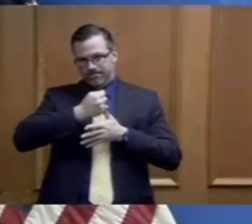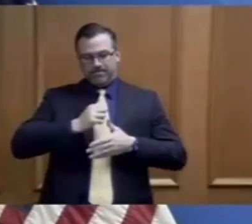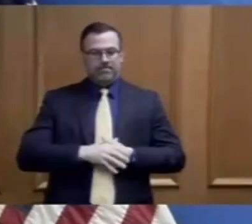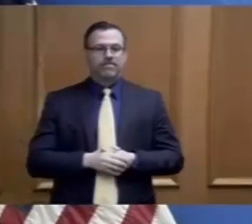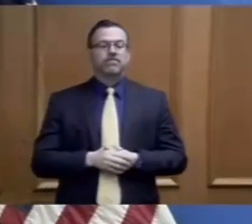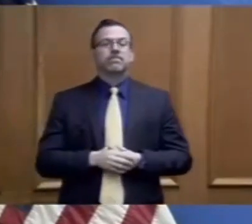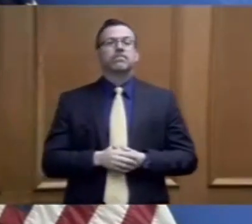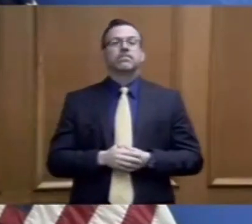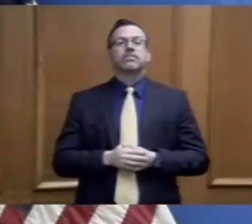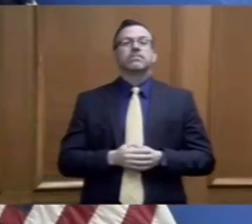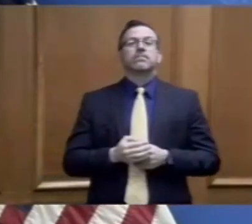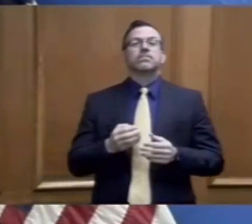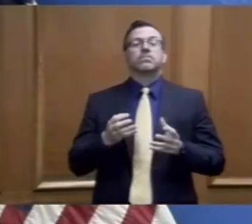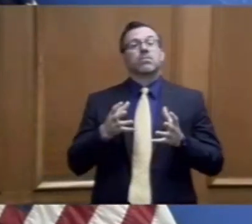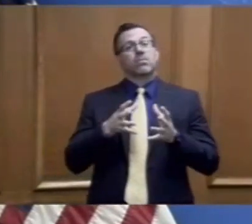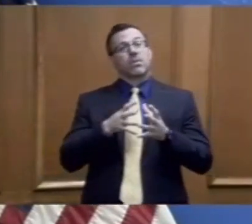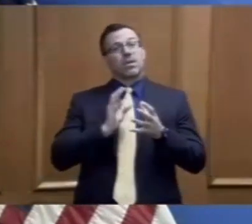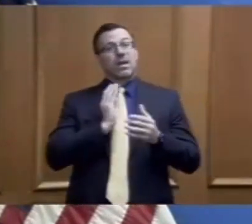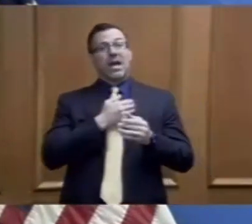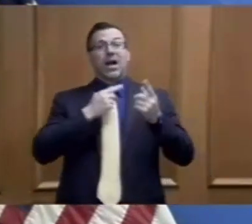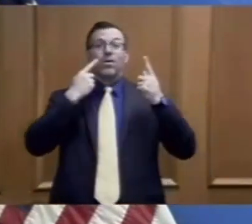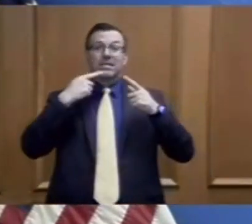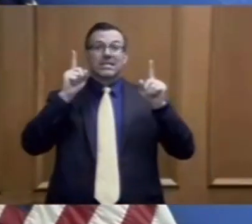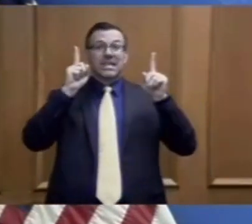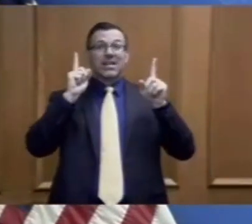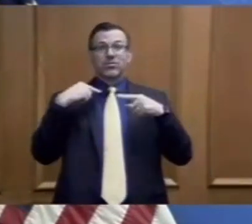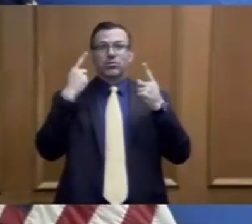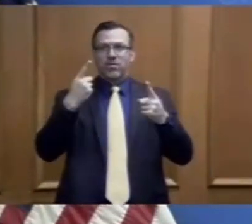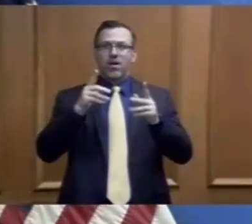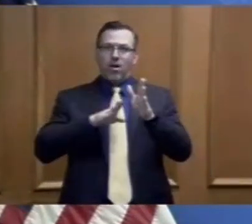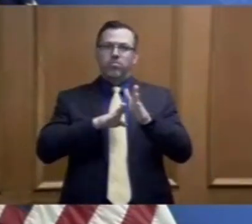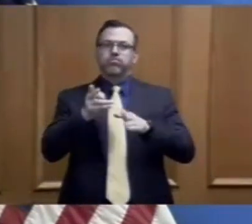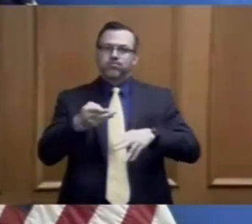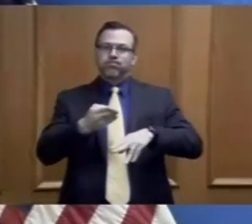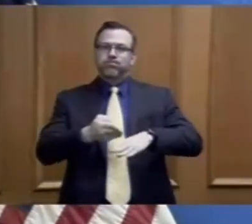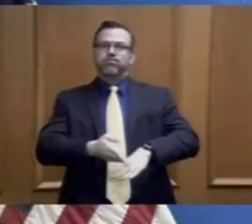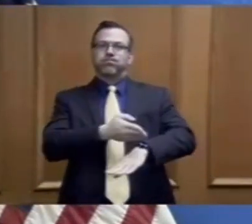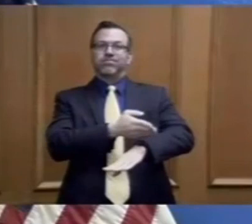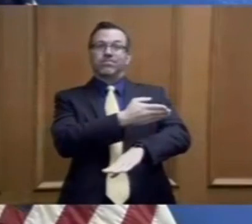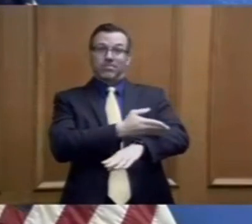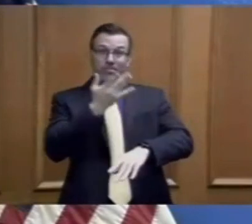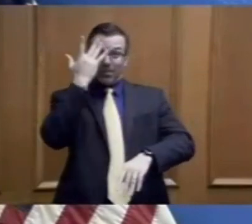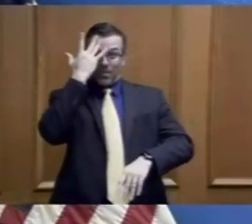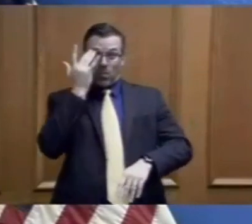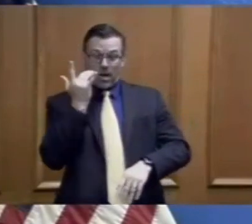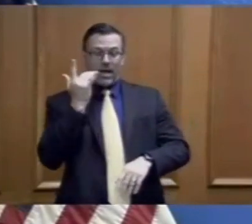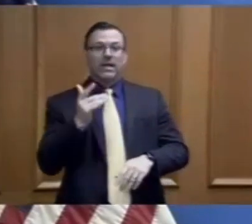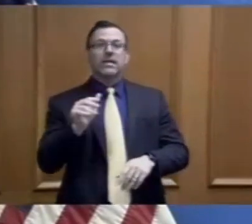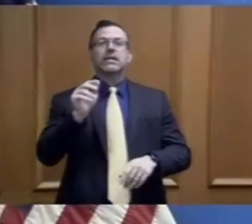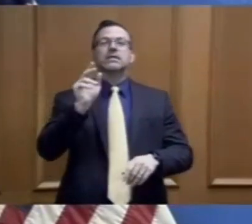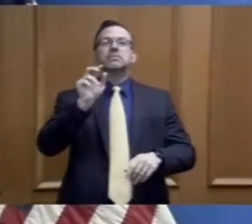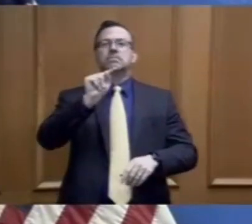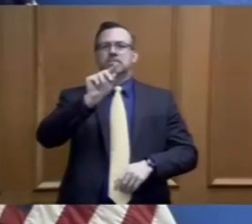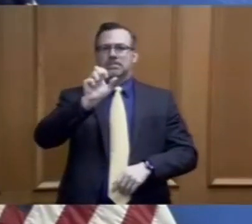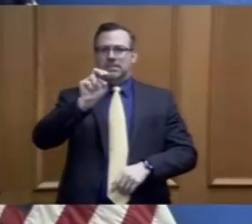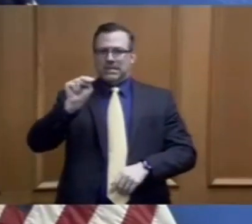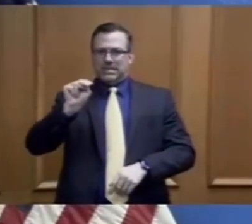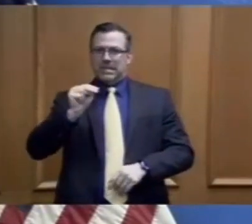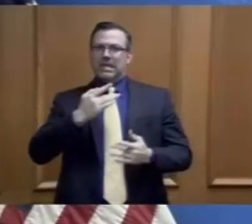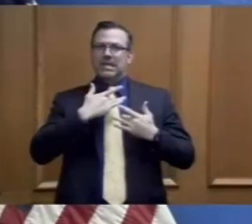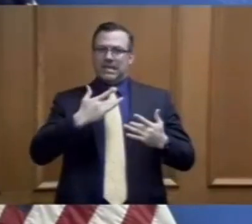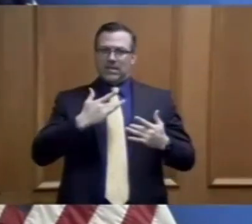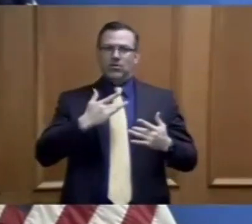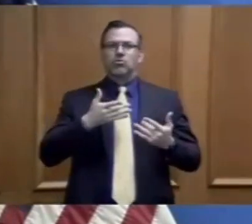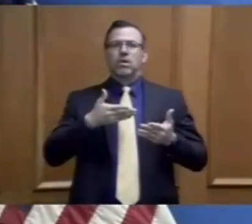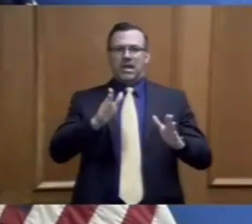fight is because Tennesseans naturally choose to put each other first. They naturally choose to